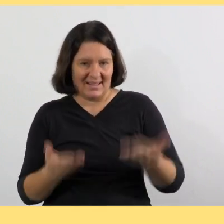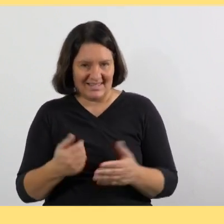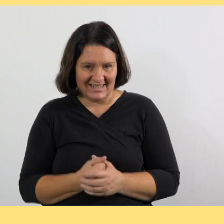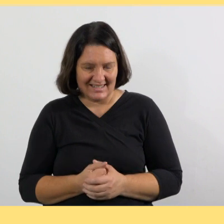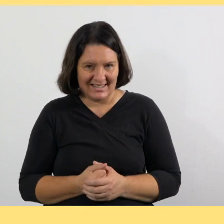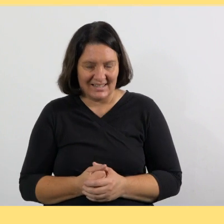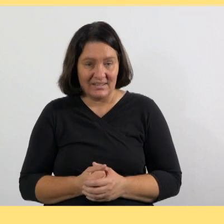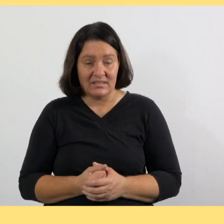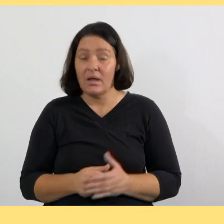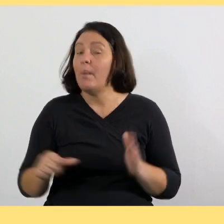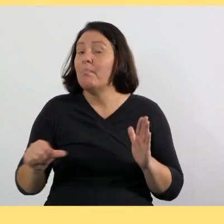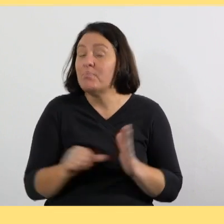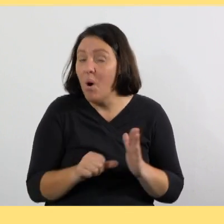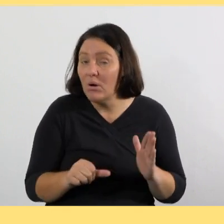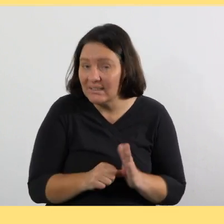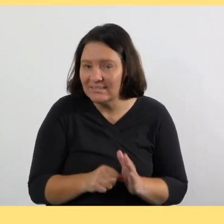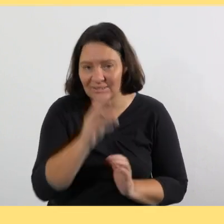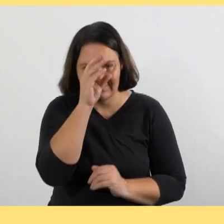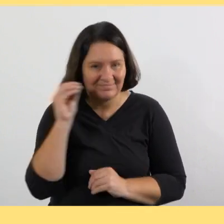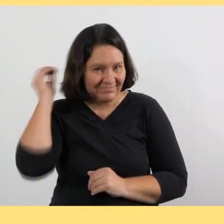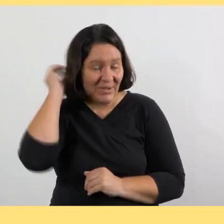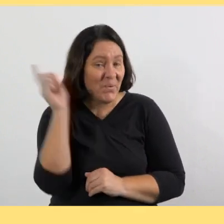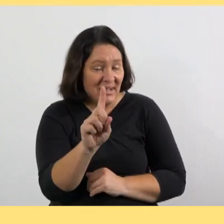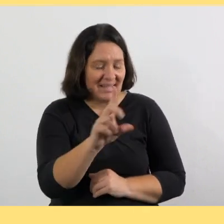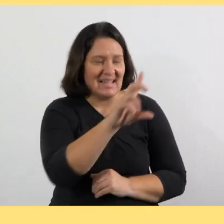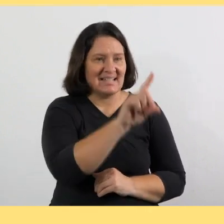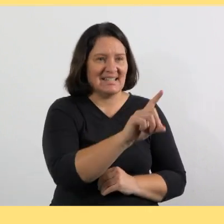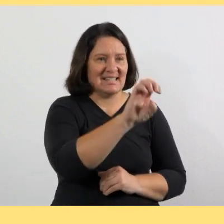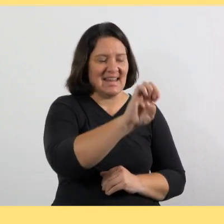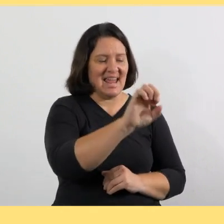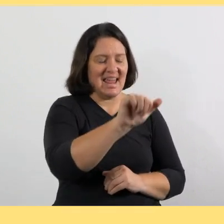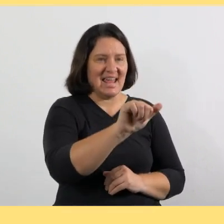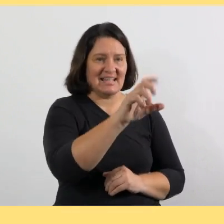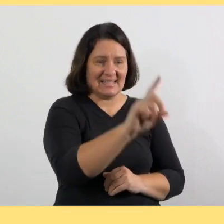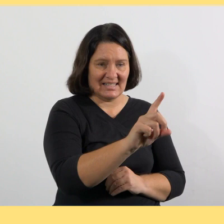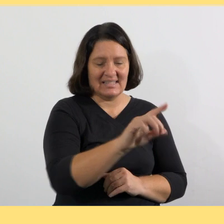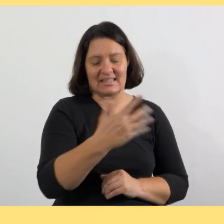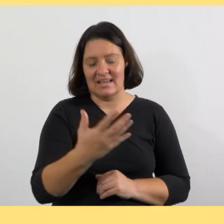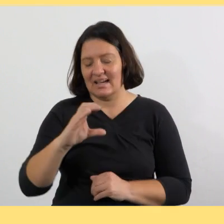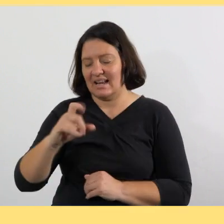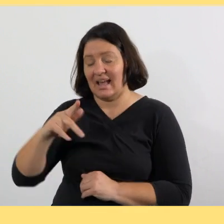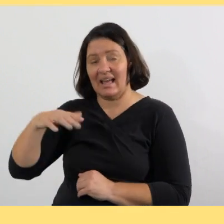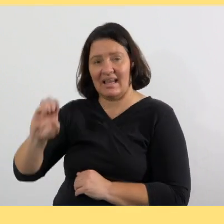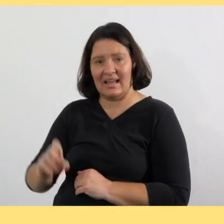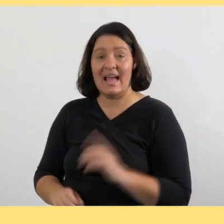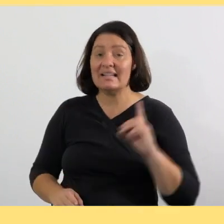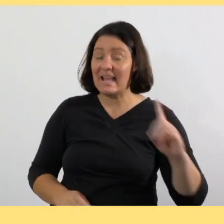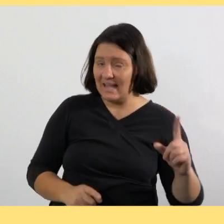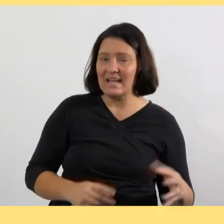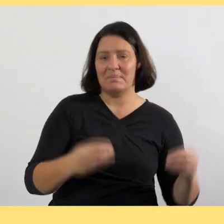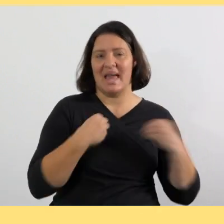When we do the trial balance, it is very important to remember the dead click. And debtors